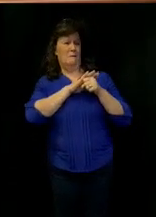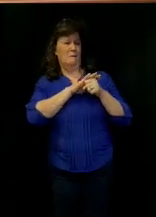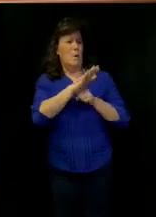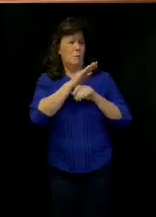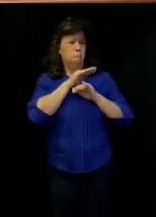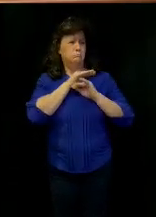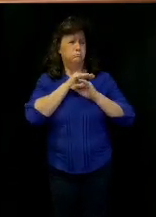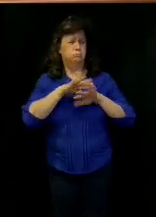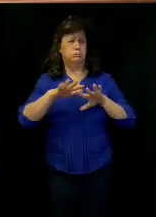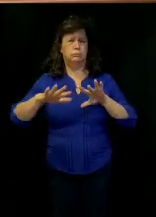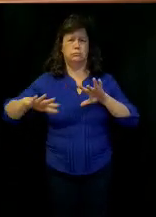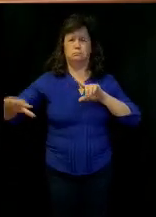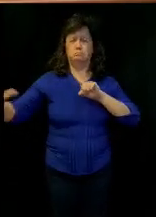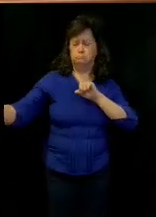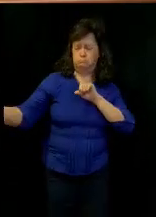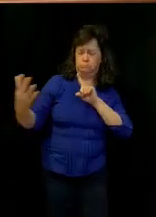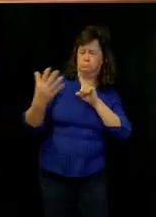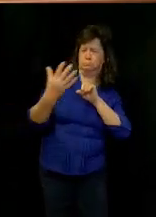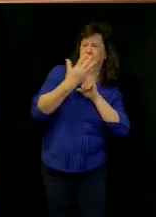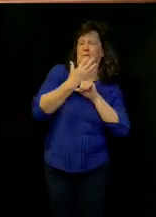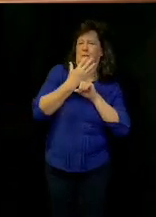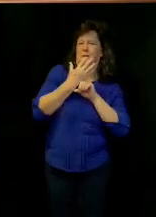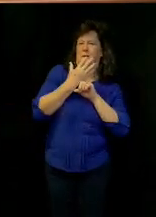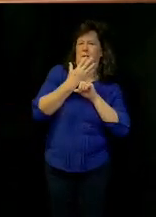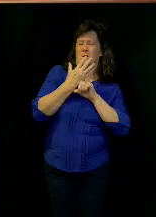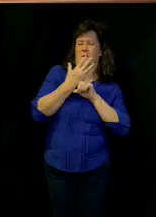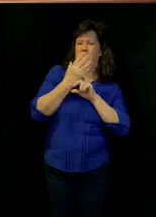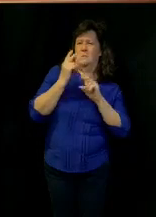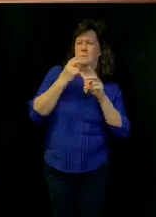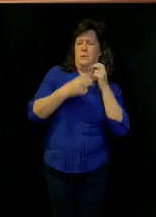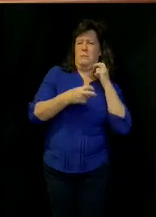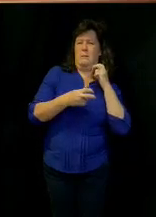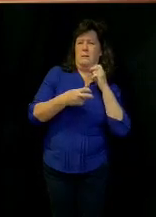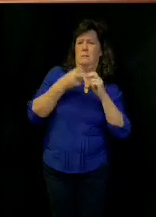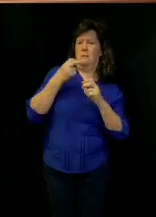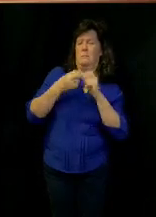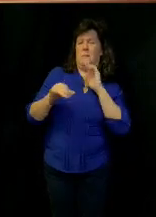all the time. I'm telling you, every problem is an identity issue.